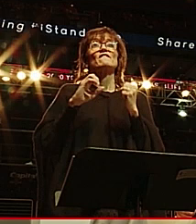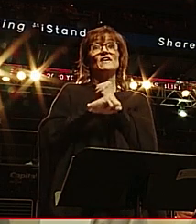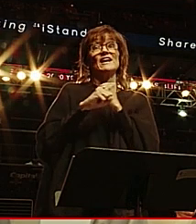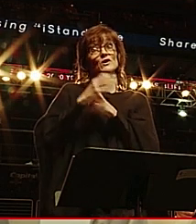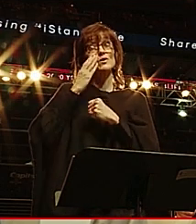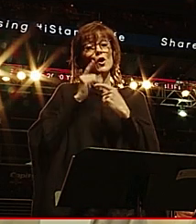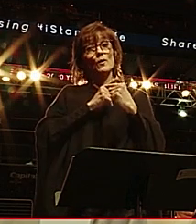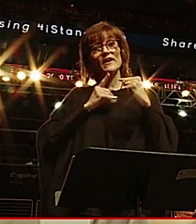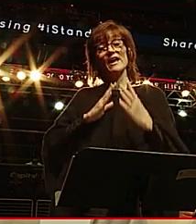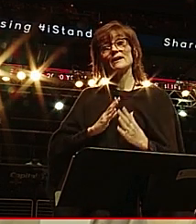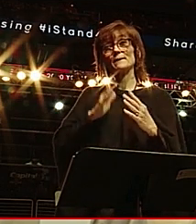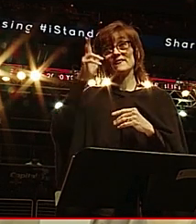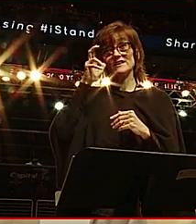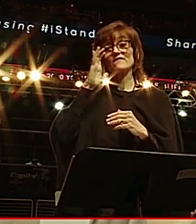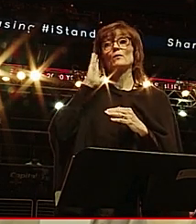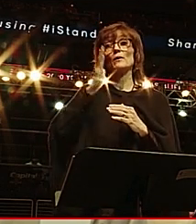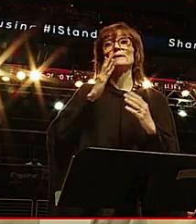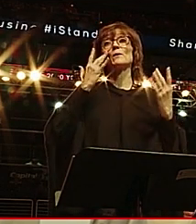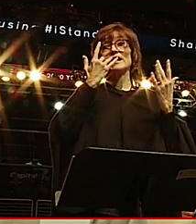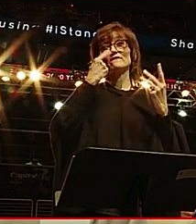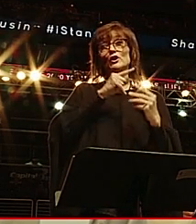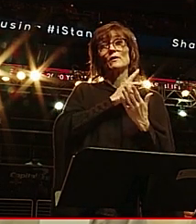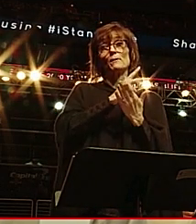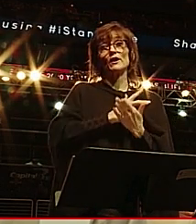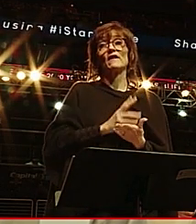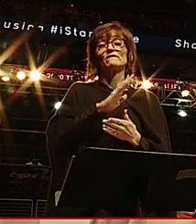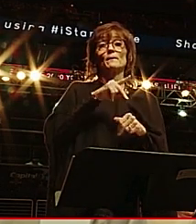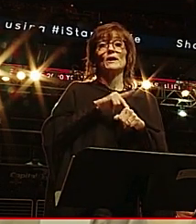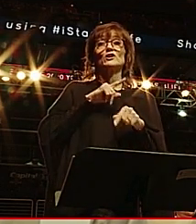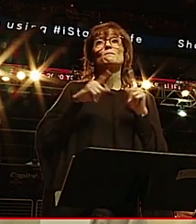you in the parking lot of your parish. But with this